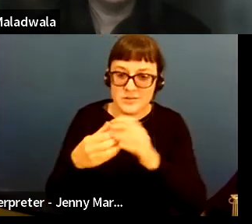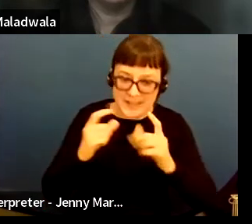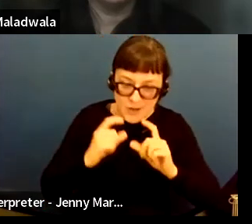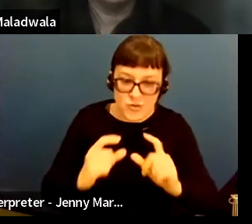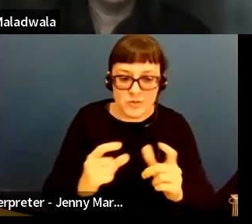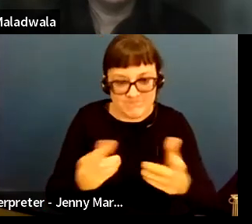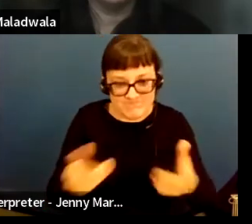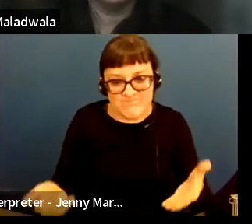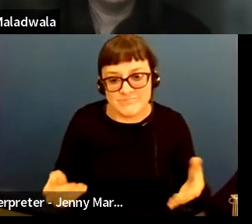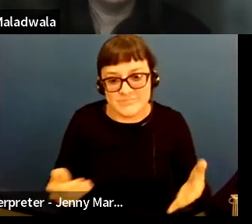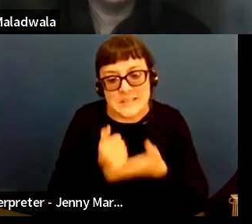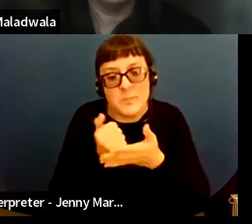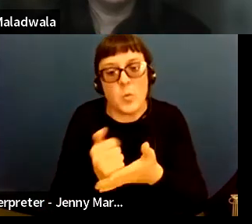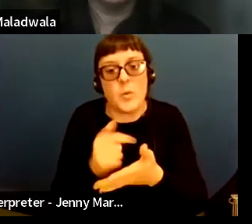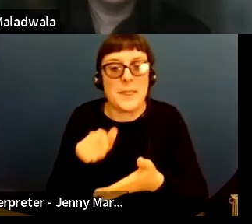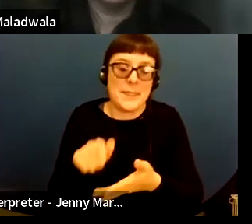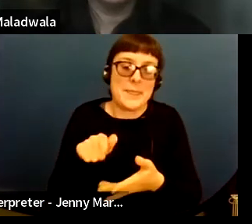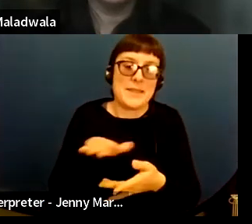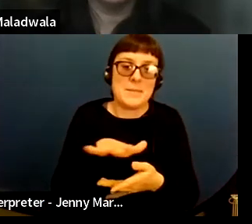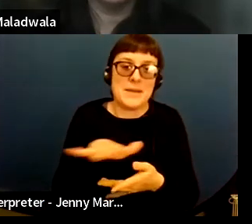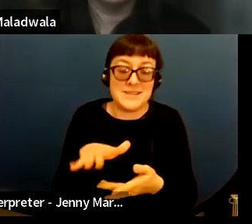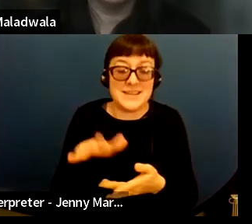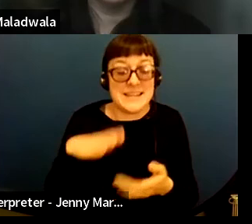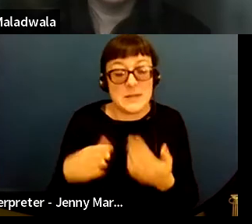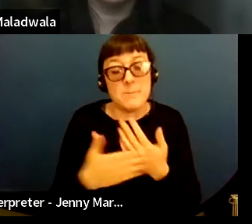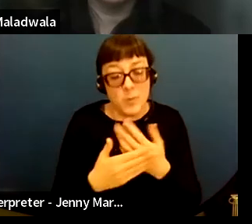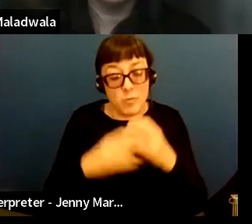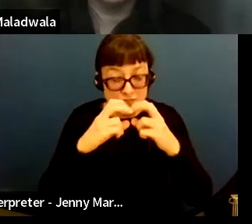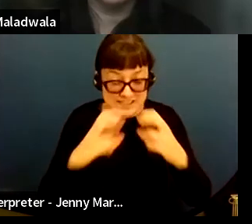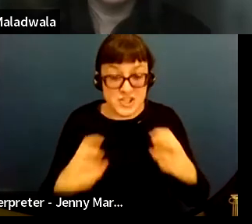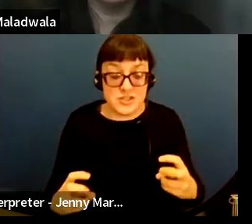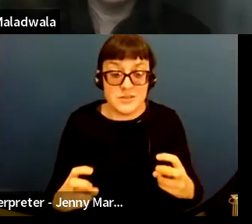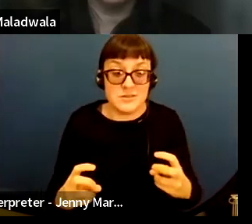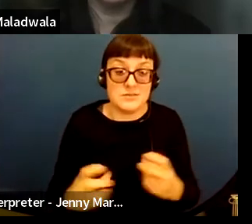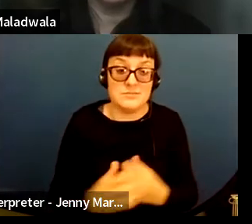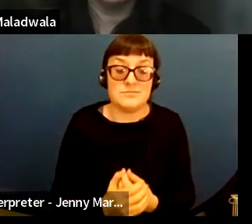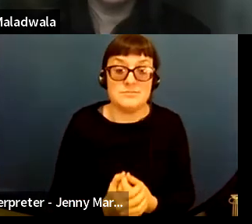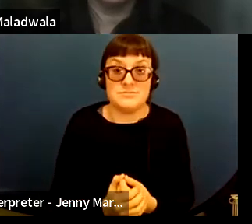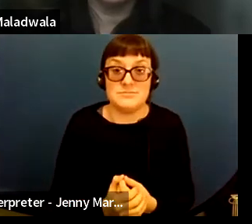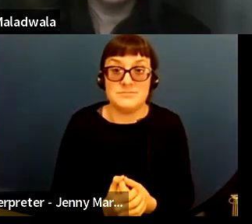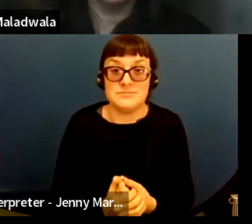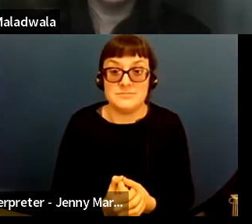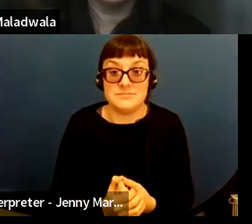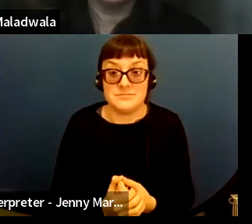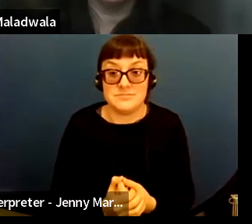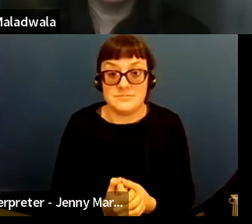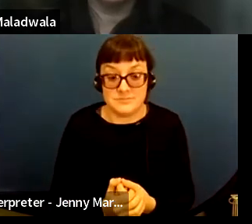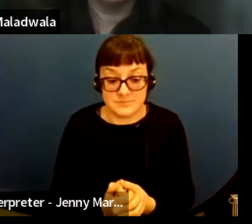space, because we do need to have more research. And it's not something that will happen if